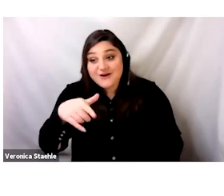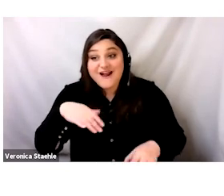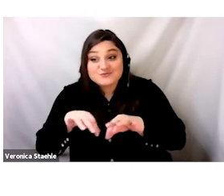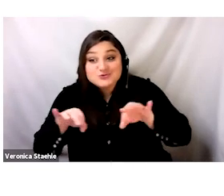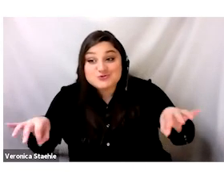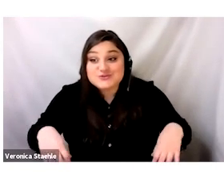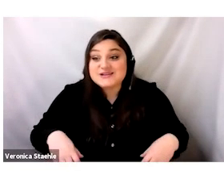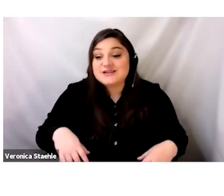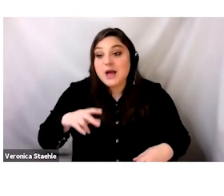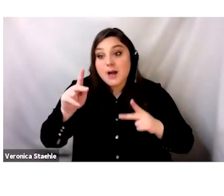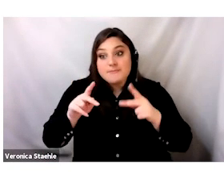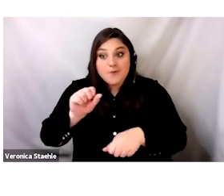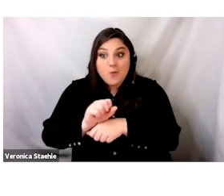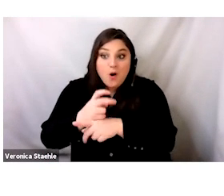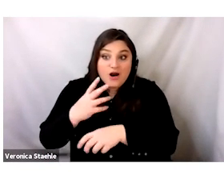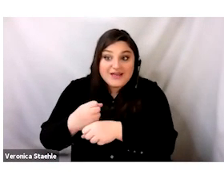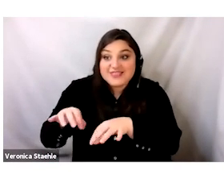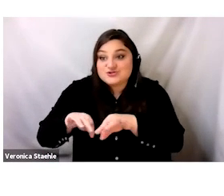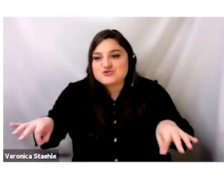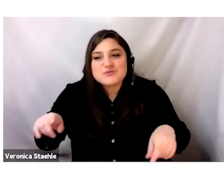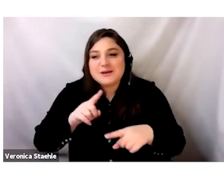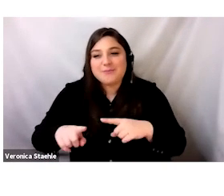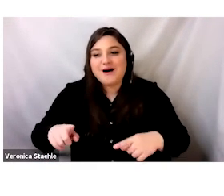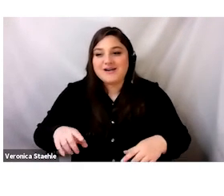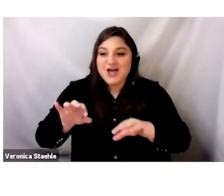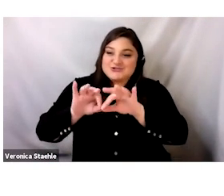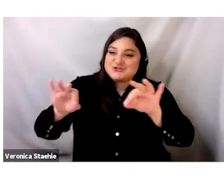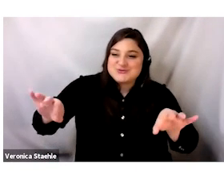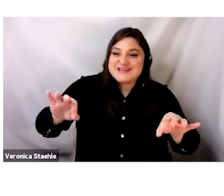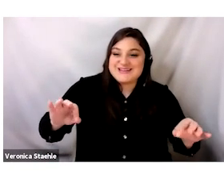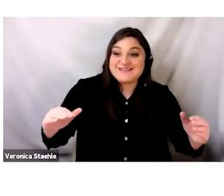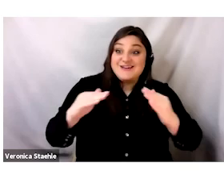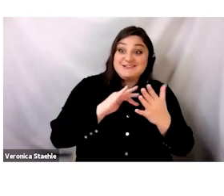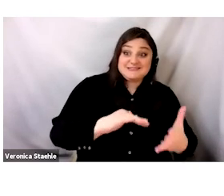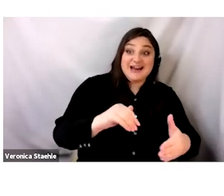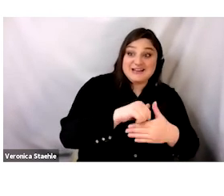folks, they work hard for those letters, and I'm not saying you don't deserve it. I'm just saying I will